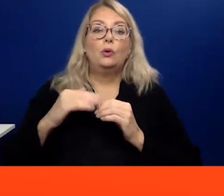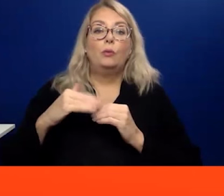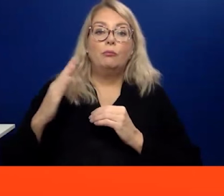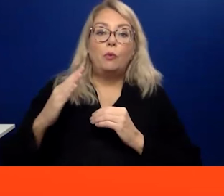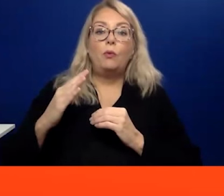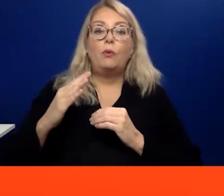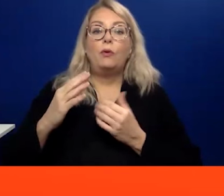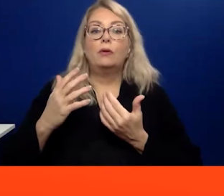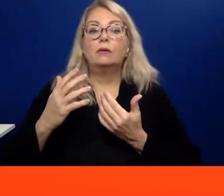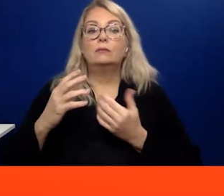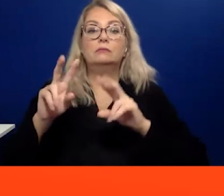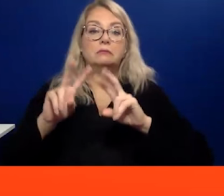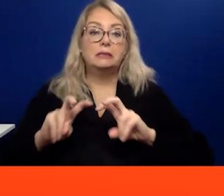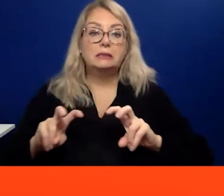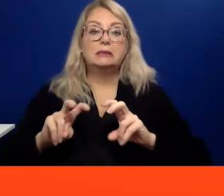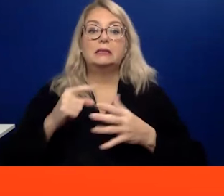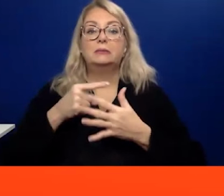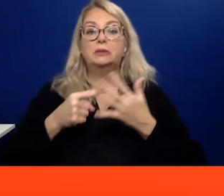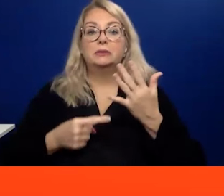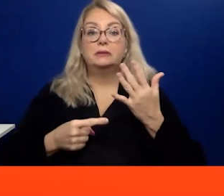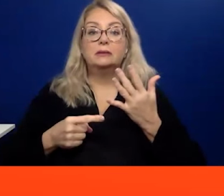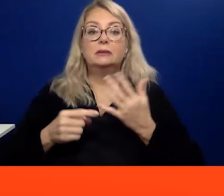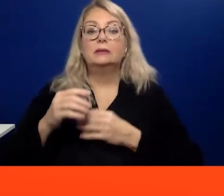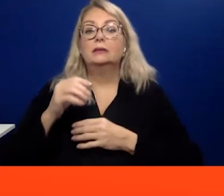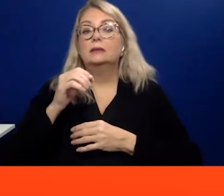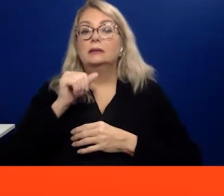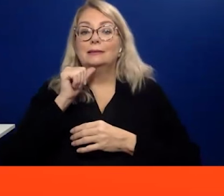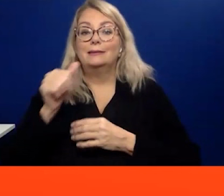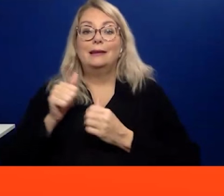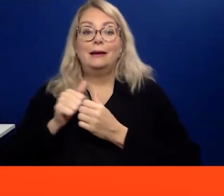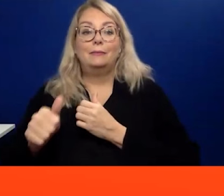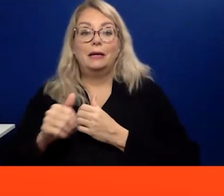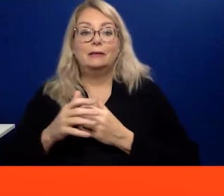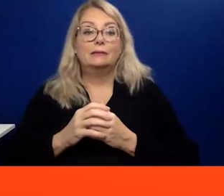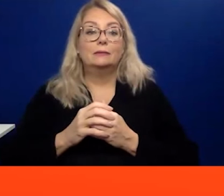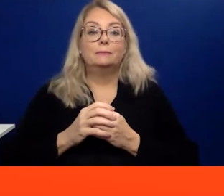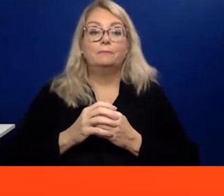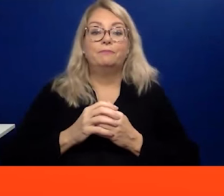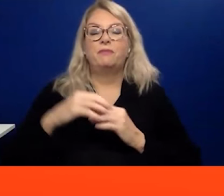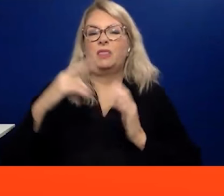Translating competency to the credit, our grading system is one of our greatest institutional challenges. We'll end up with dual